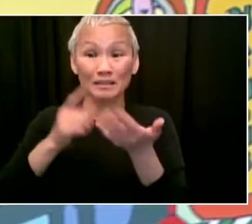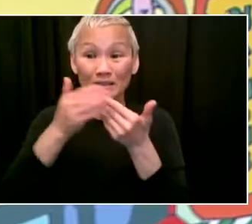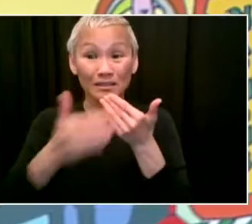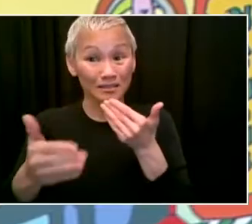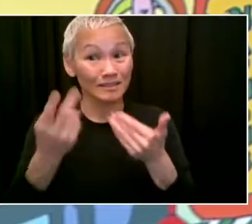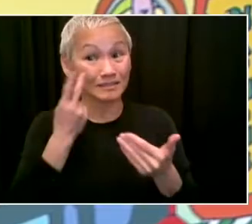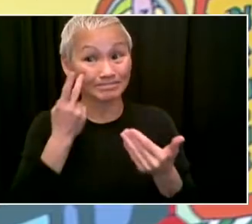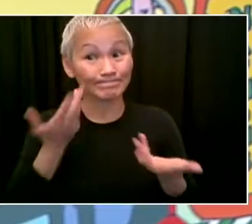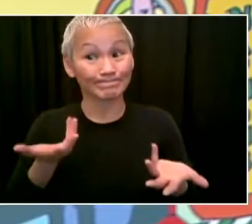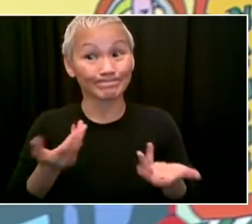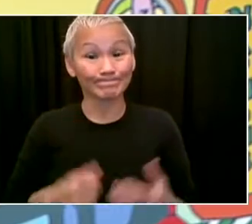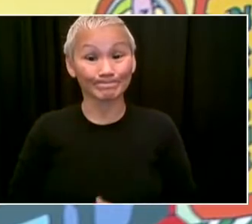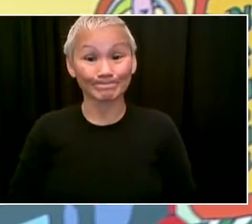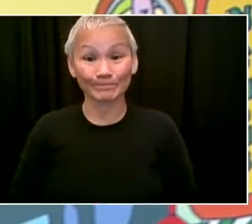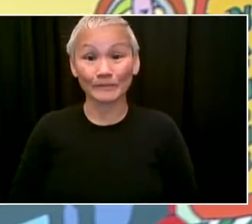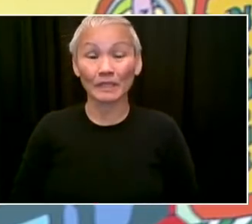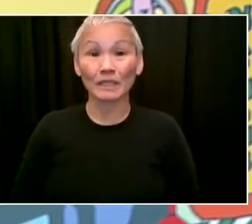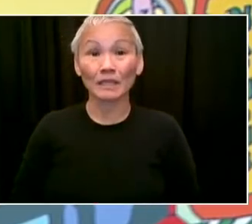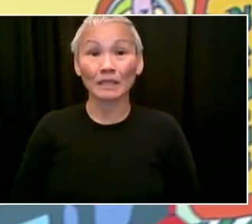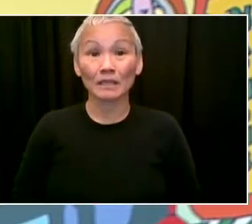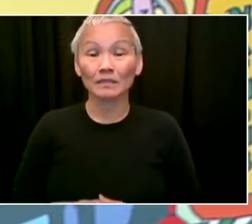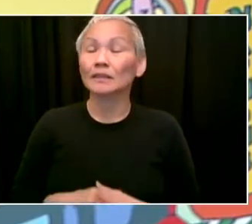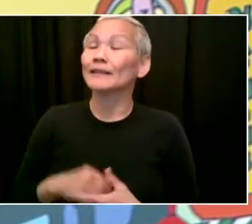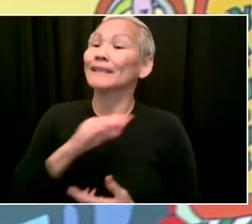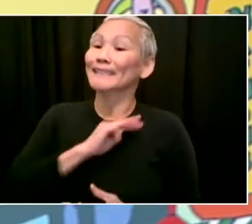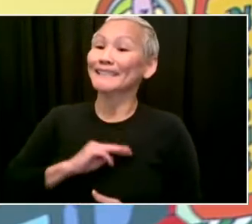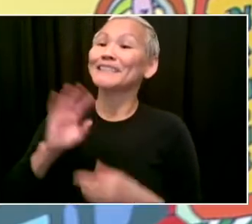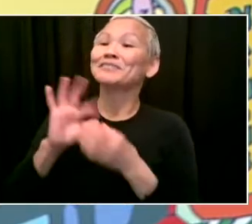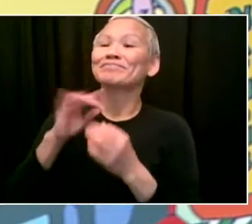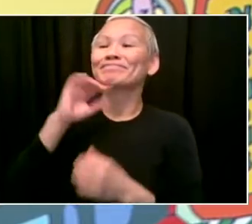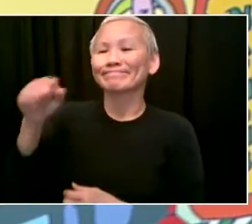like to weed out all of the,